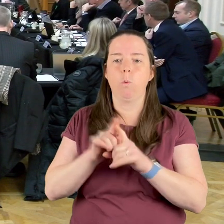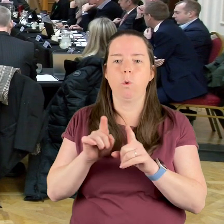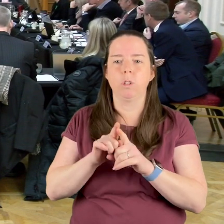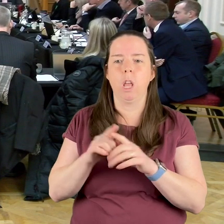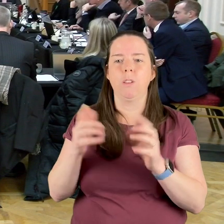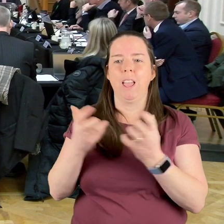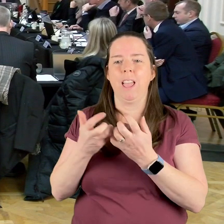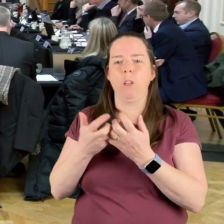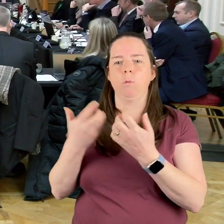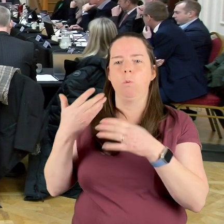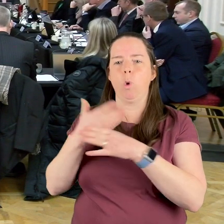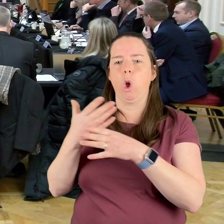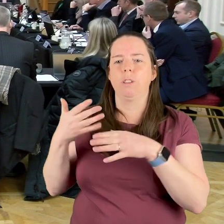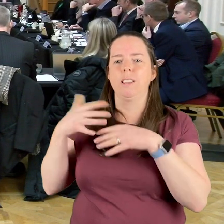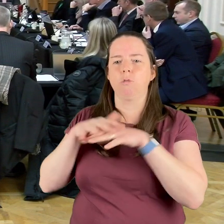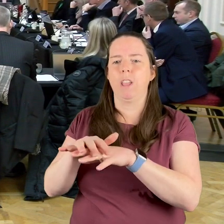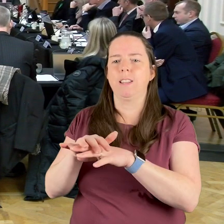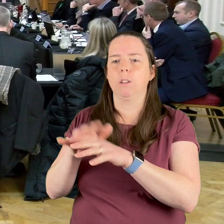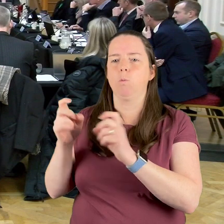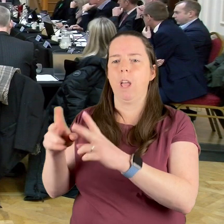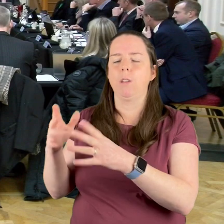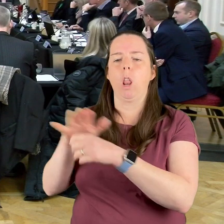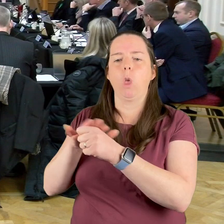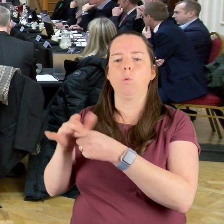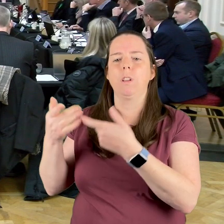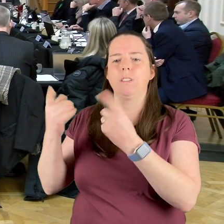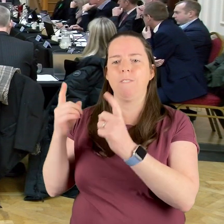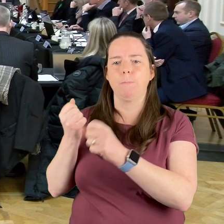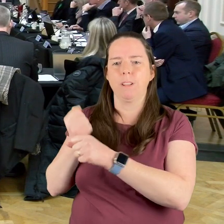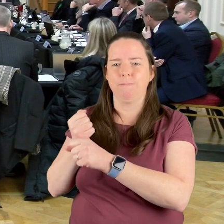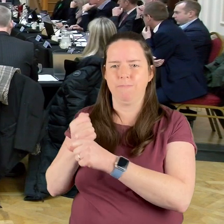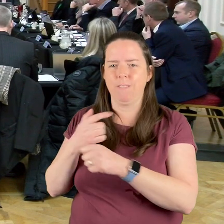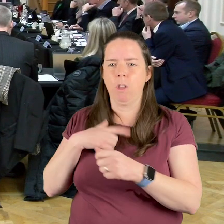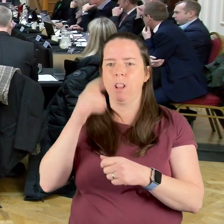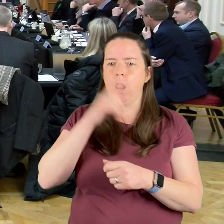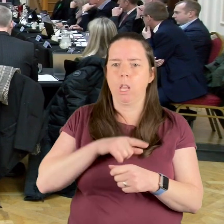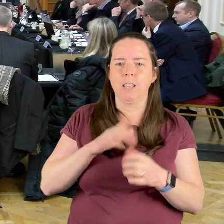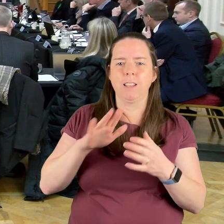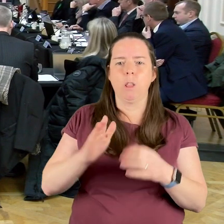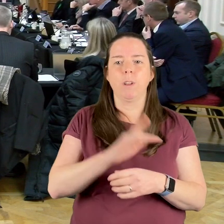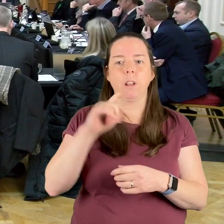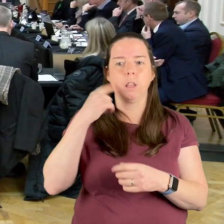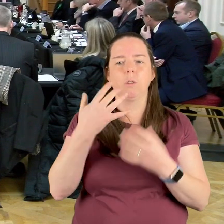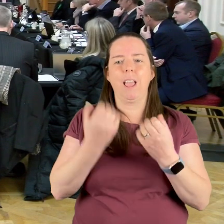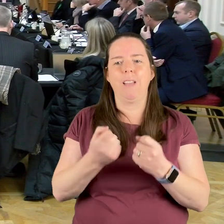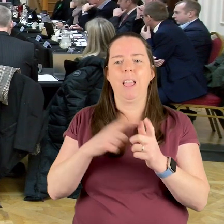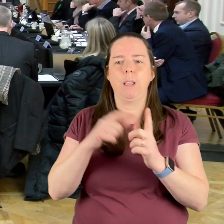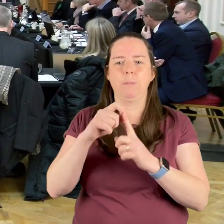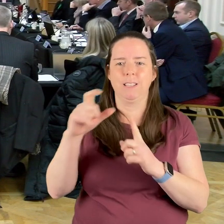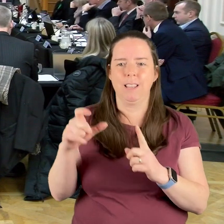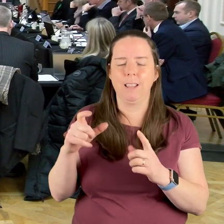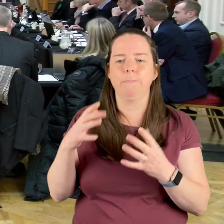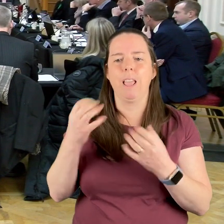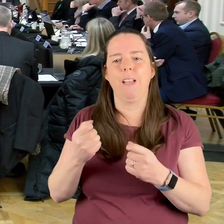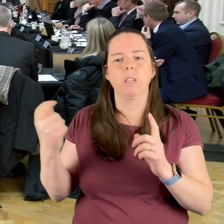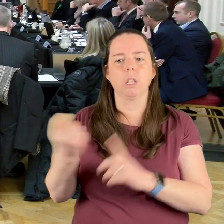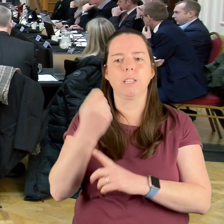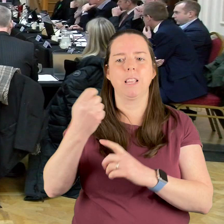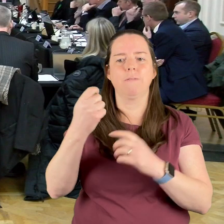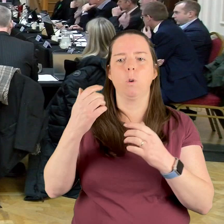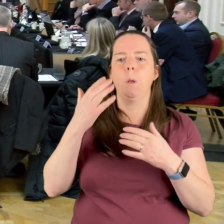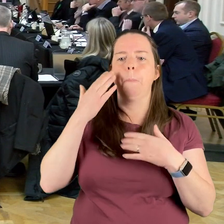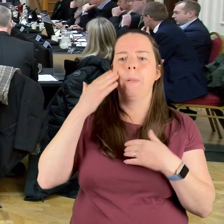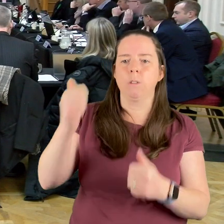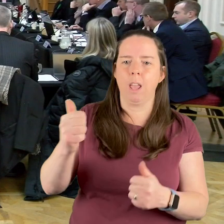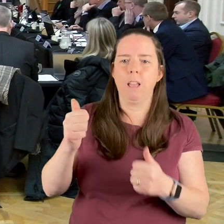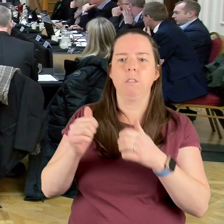across the NHS, as well as how do we work in an integrated way with local government. And I think we are very lucky, actually,